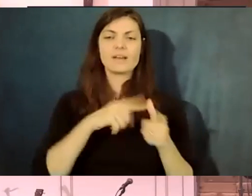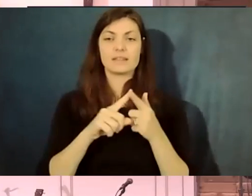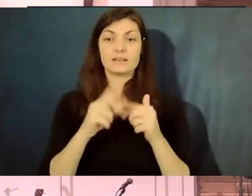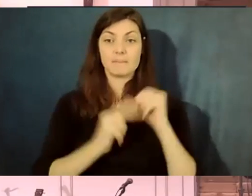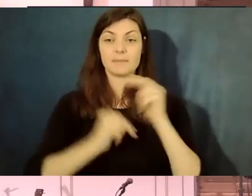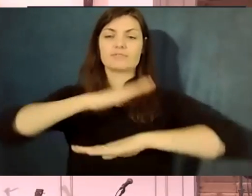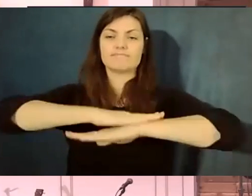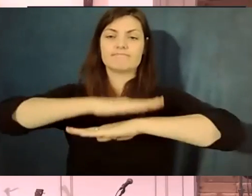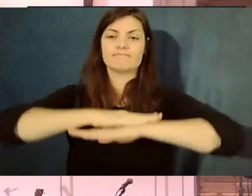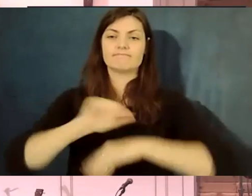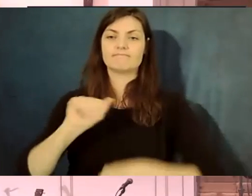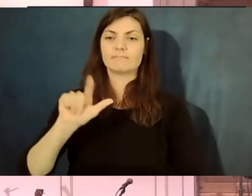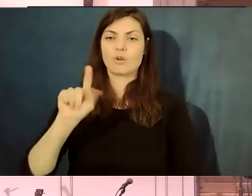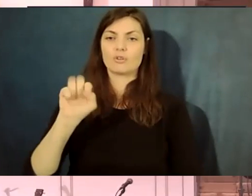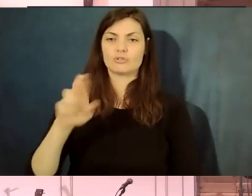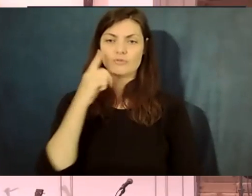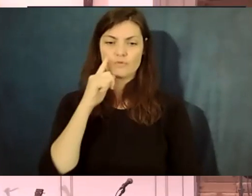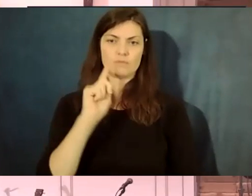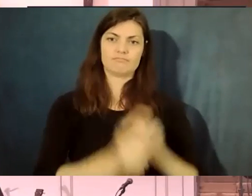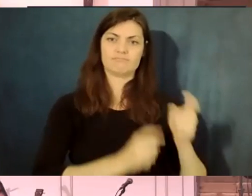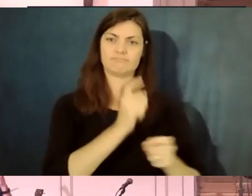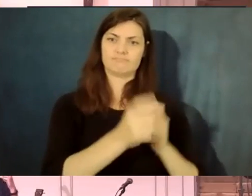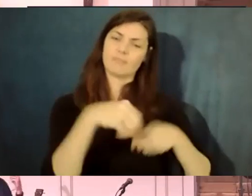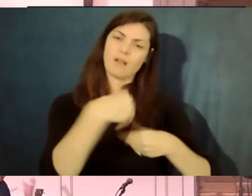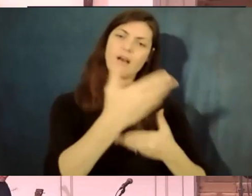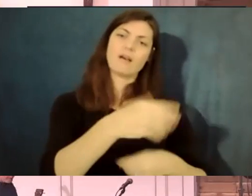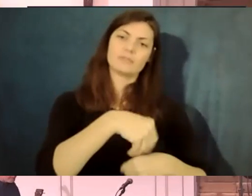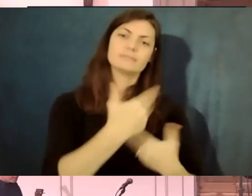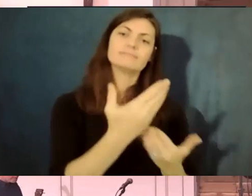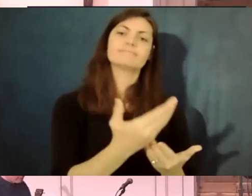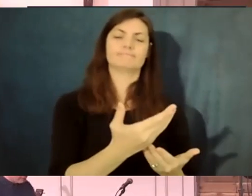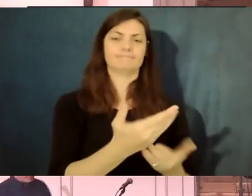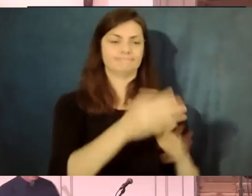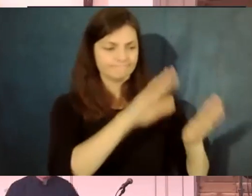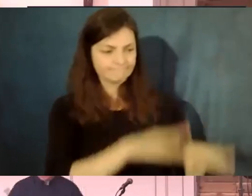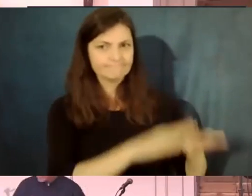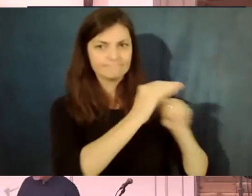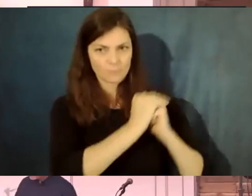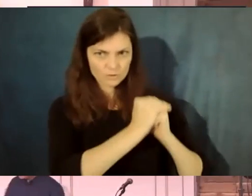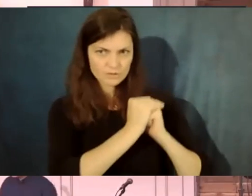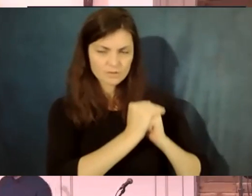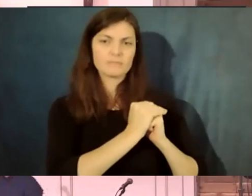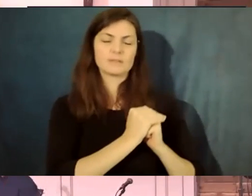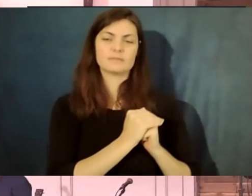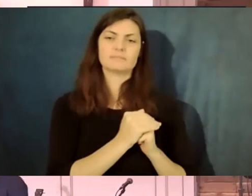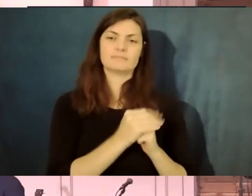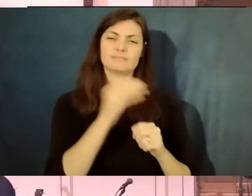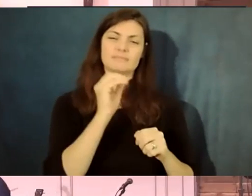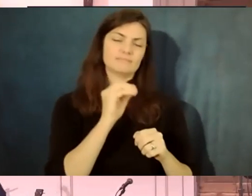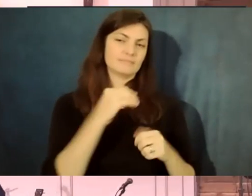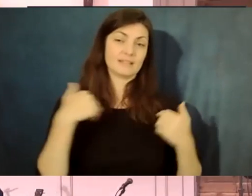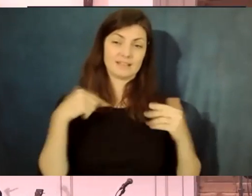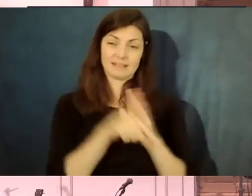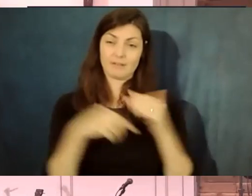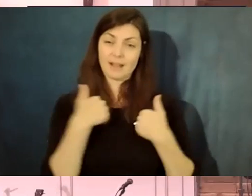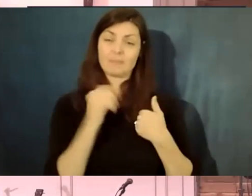They not only made a golden calf, they worshiped it. They burnt offerings before it. They sacrificed to it, all led by the one